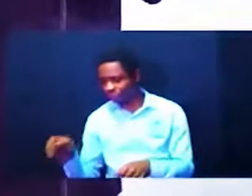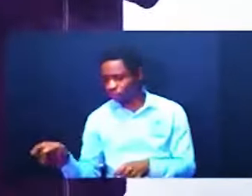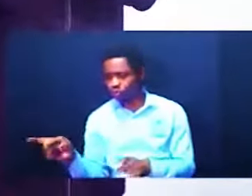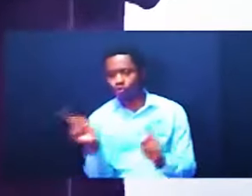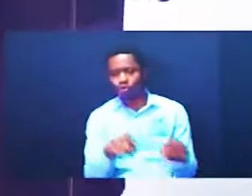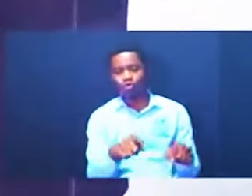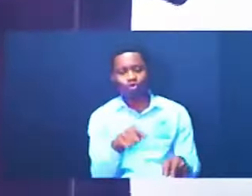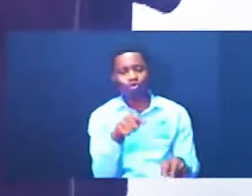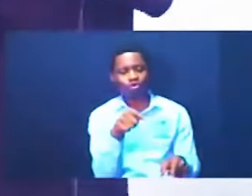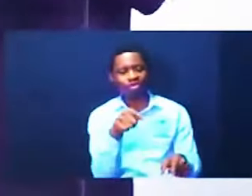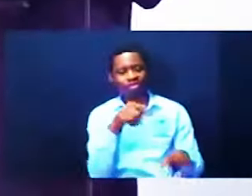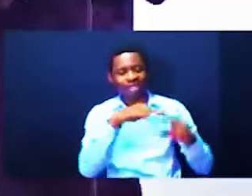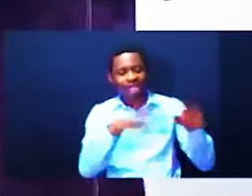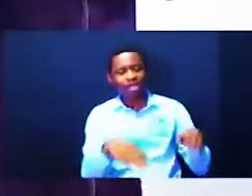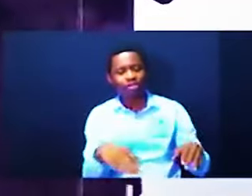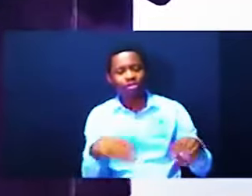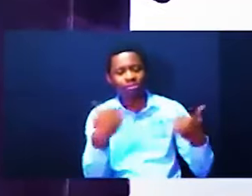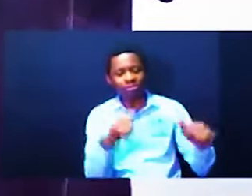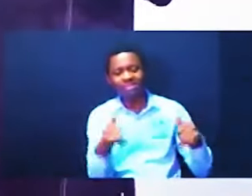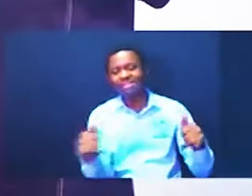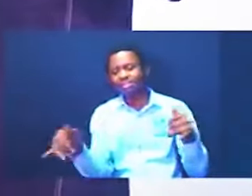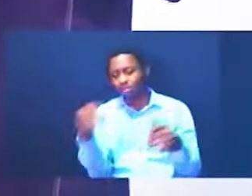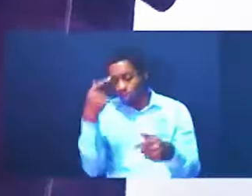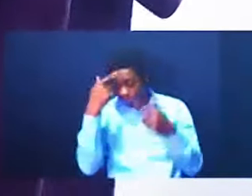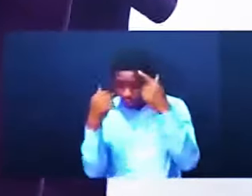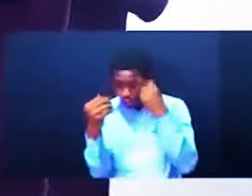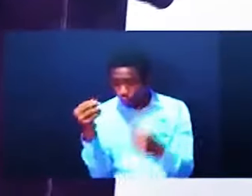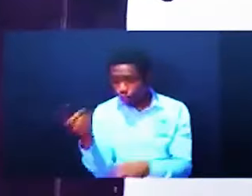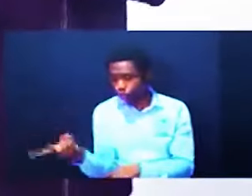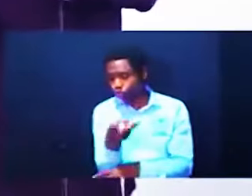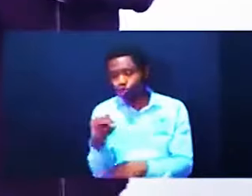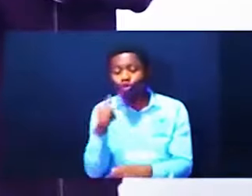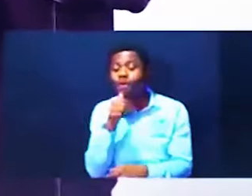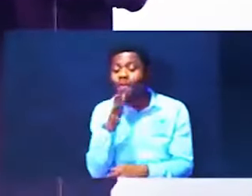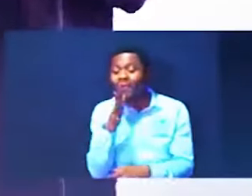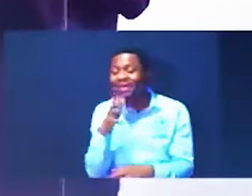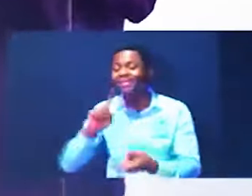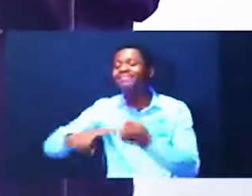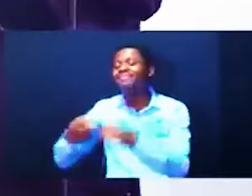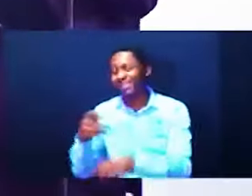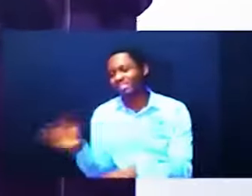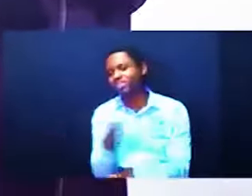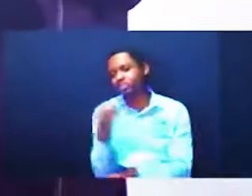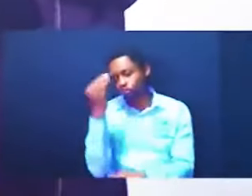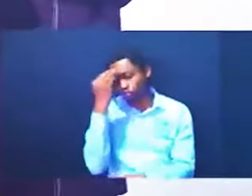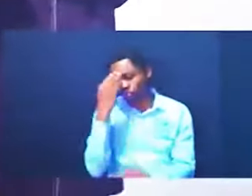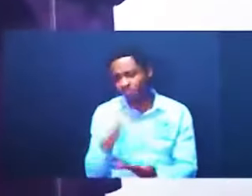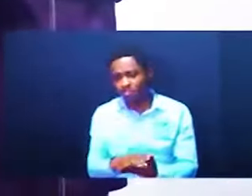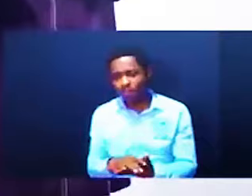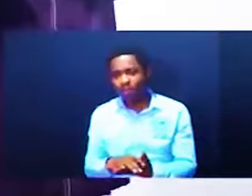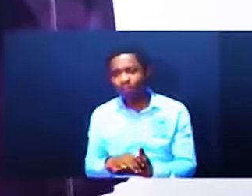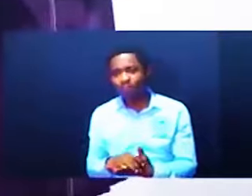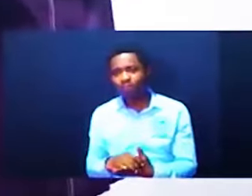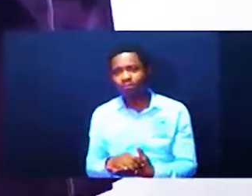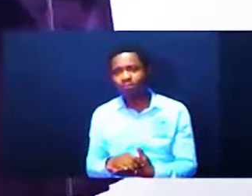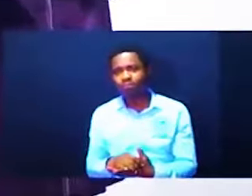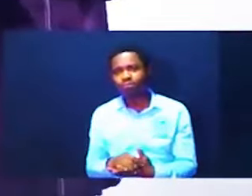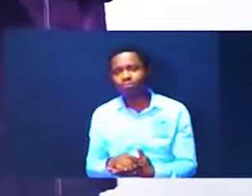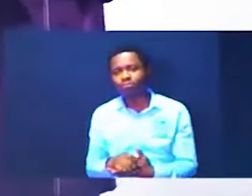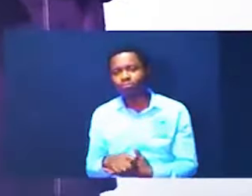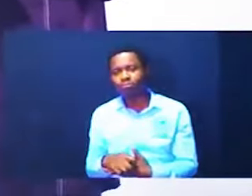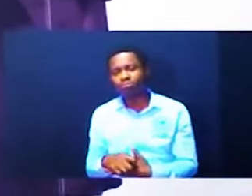And now one man they would dear grow bomb bibia sense when him say one nanom eye nan for four. But this child didn't know that